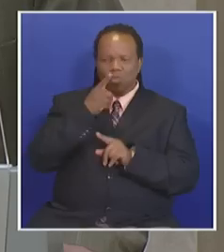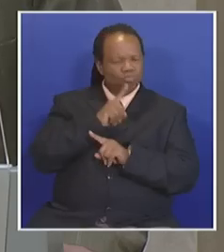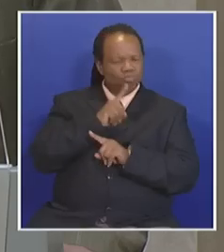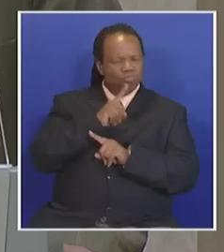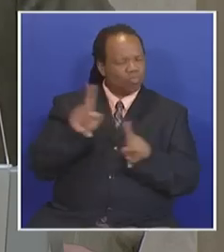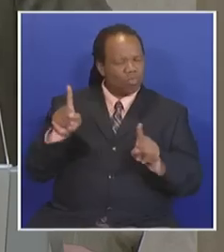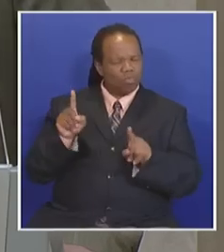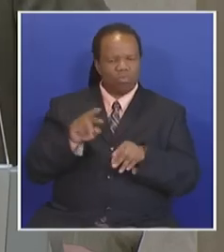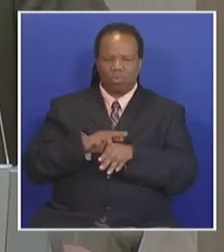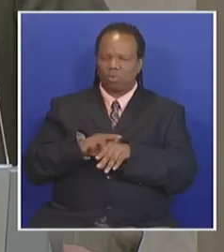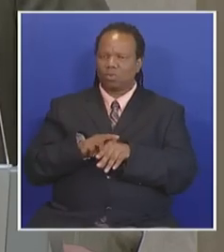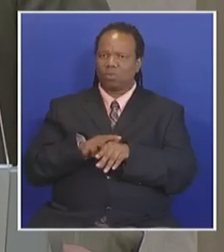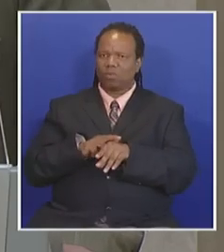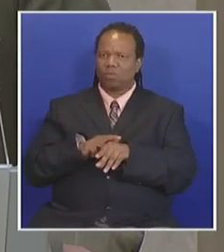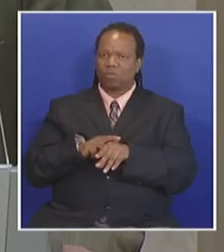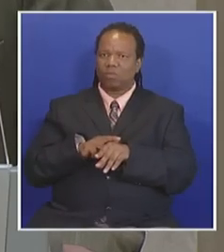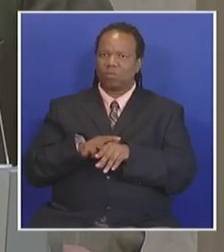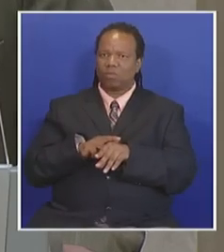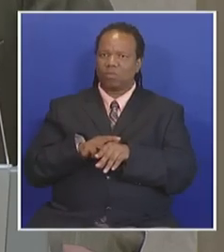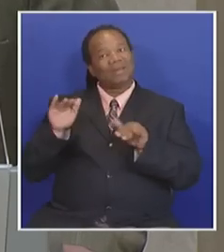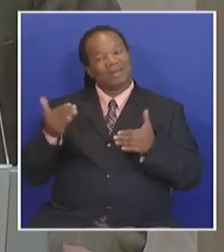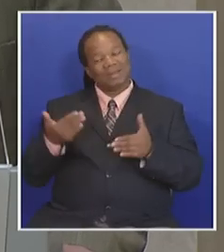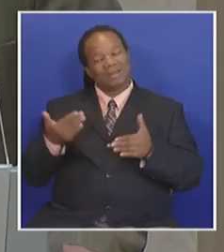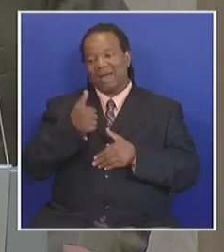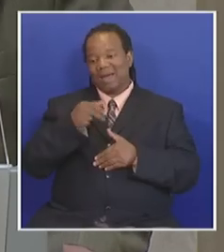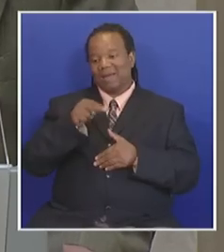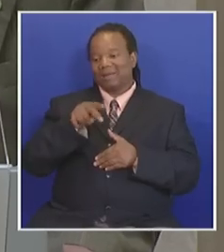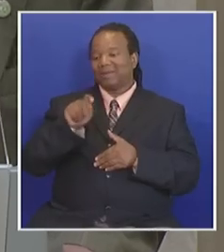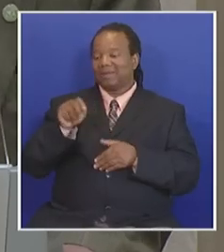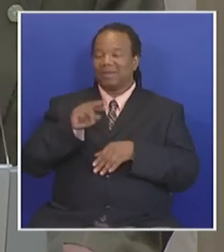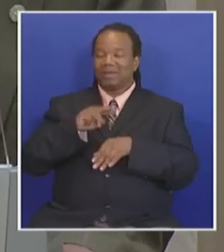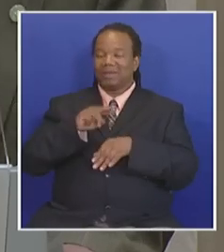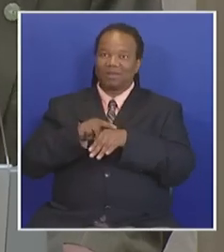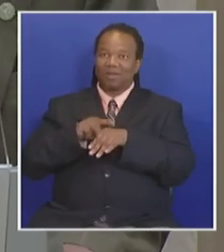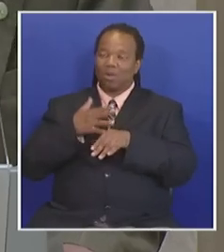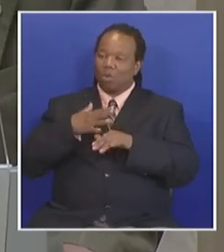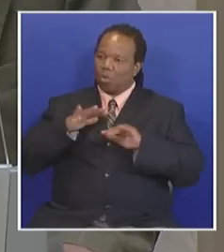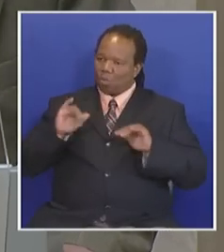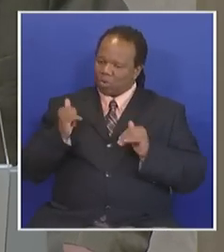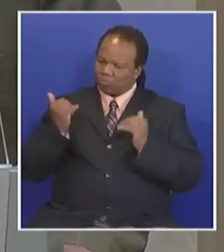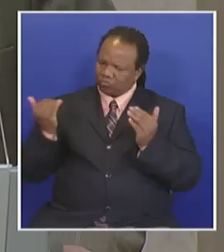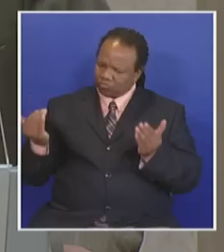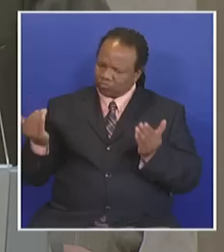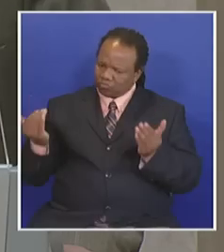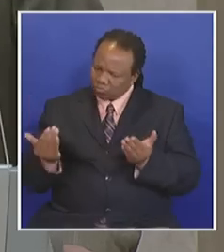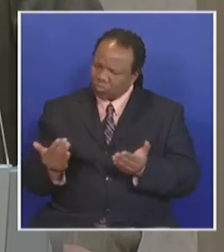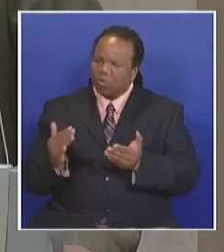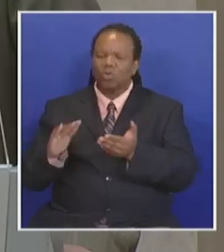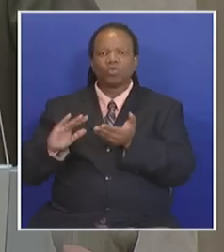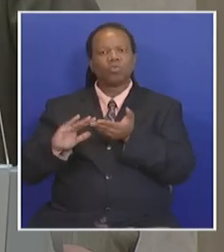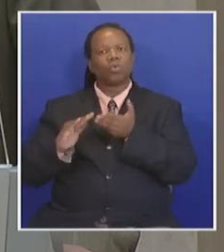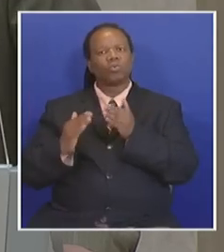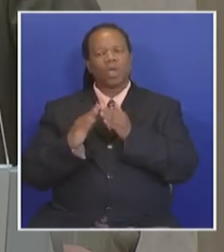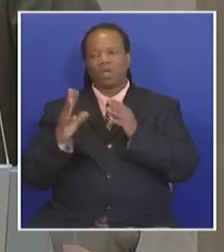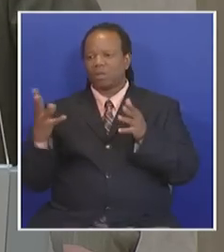general, anti-racism is intended to promote an egalitarian society in which people do